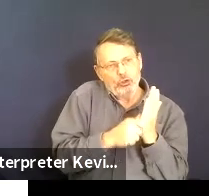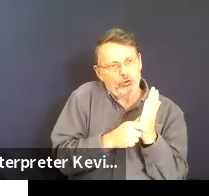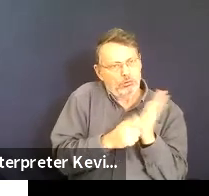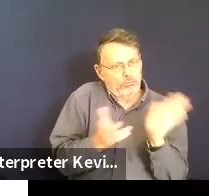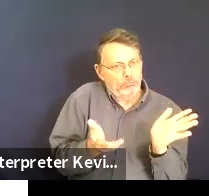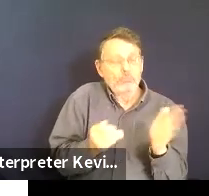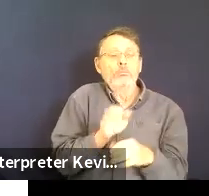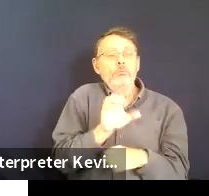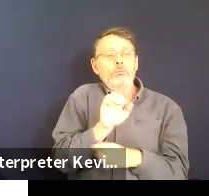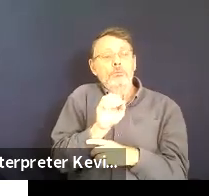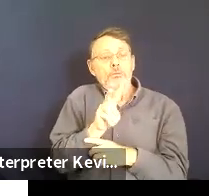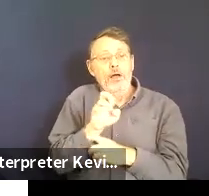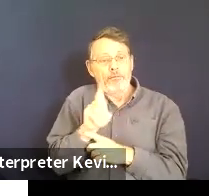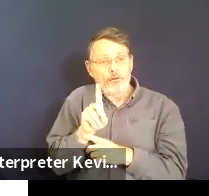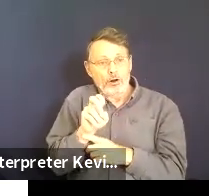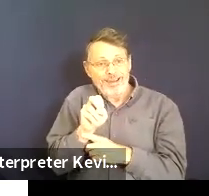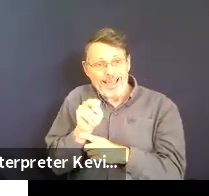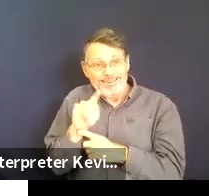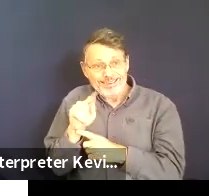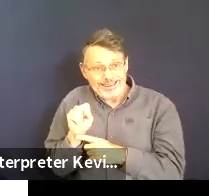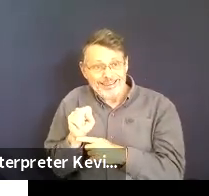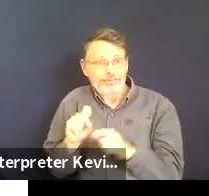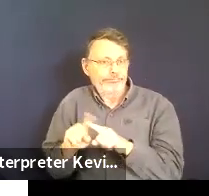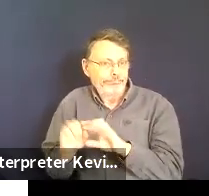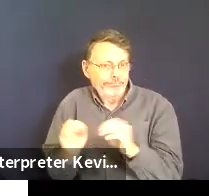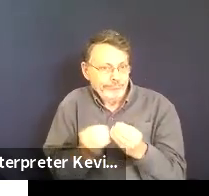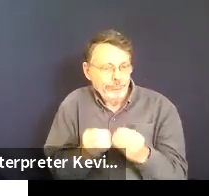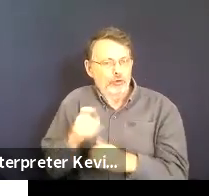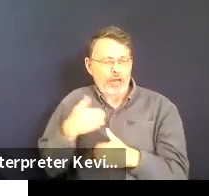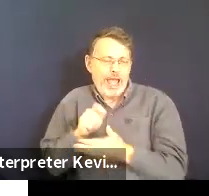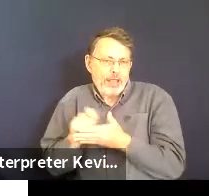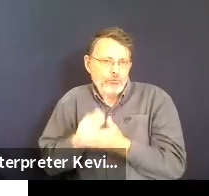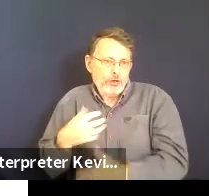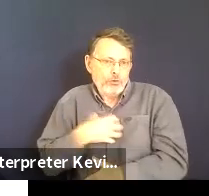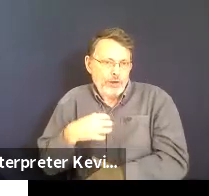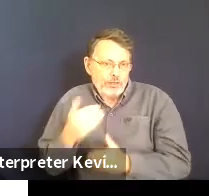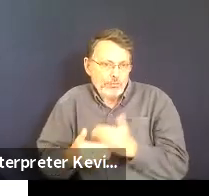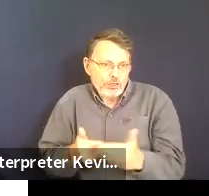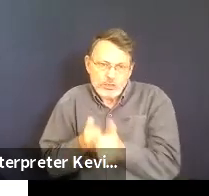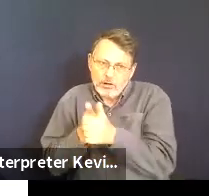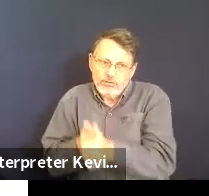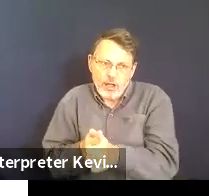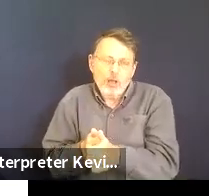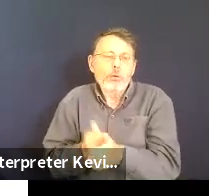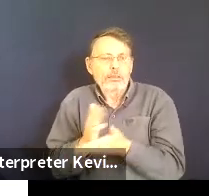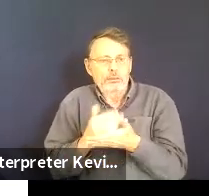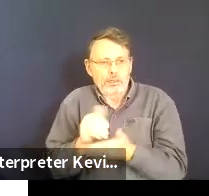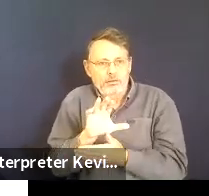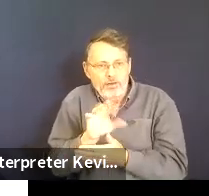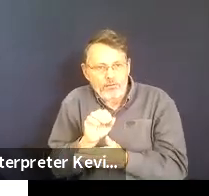are also required to have a written grievance procedure under Section 504 and Section